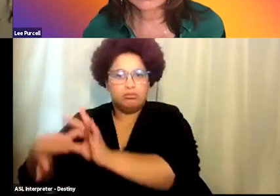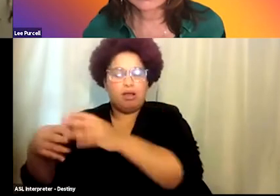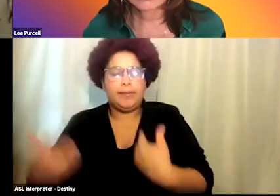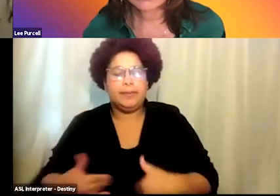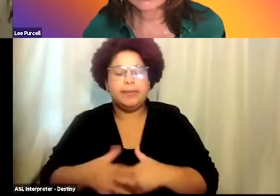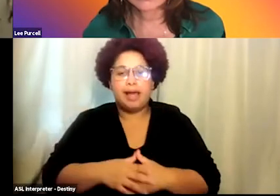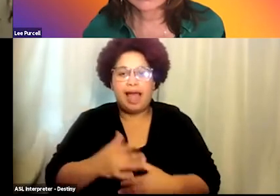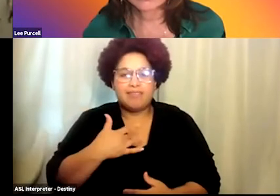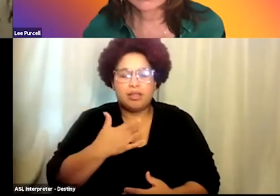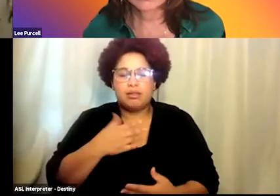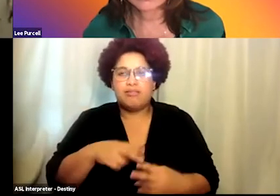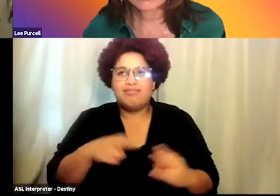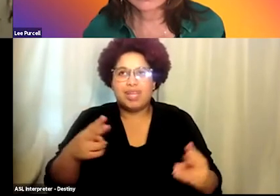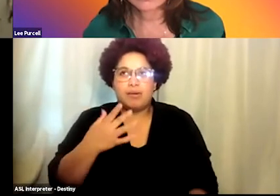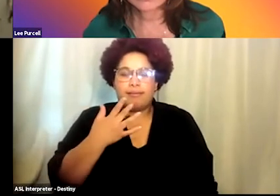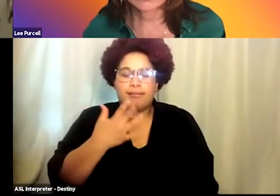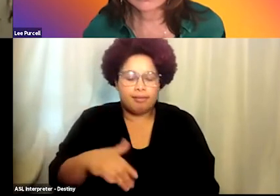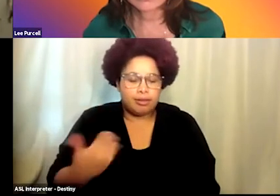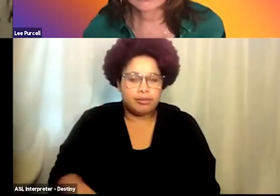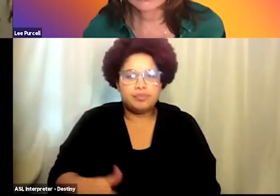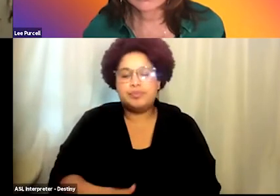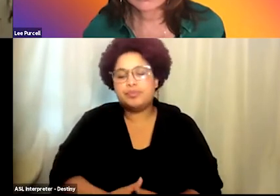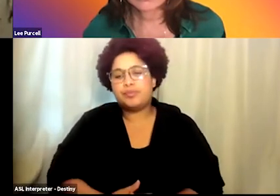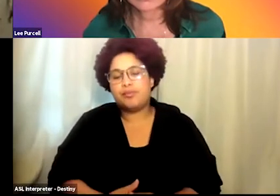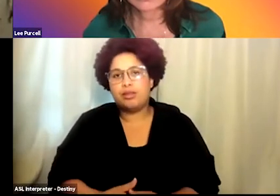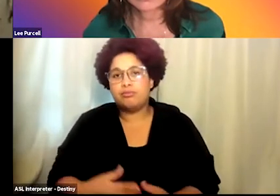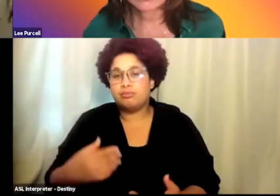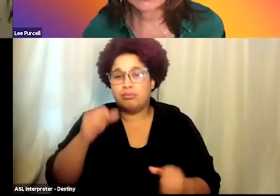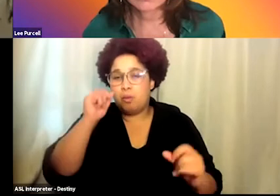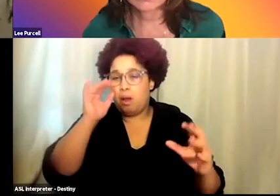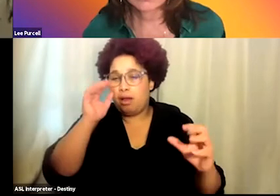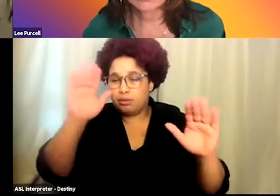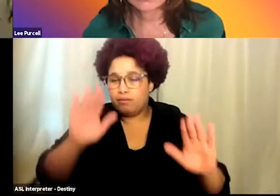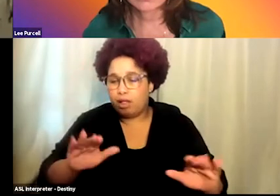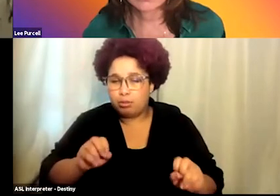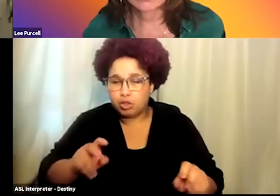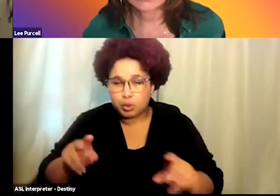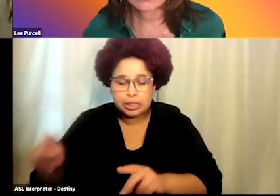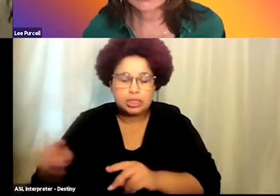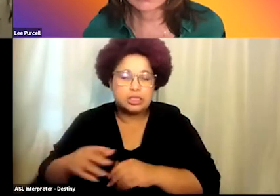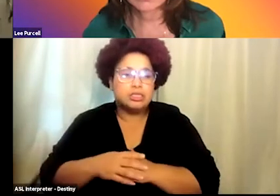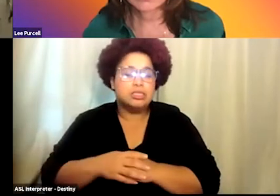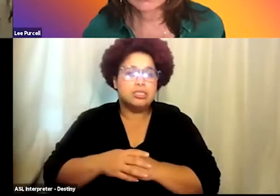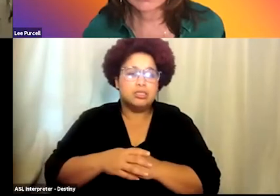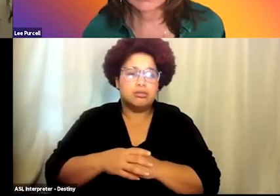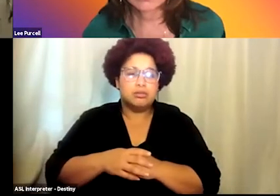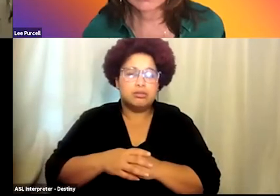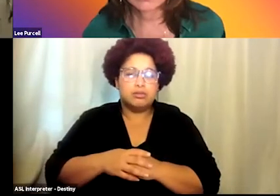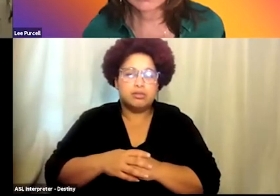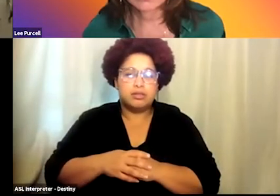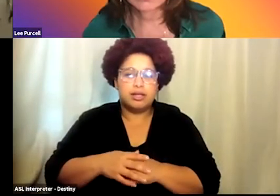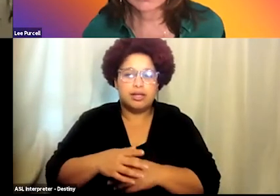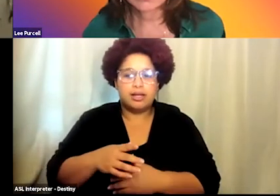I feel very lucky. I've had wonderful opportunities, and I'm